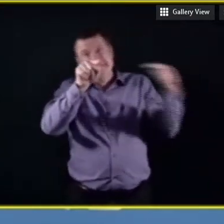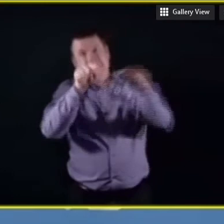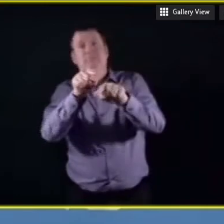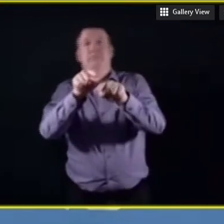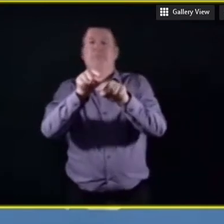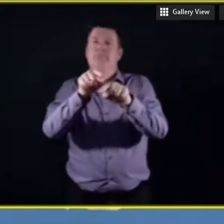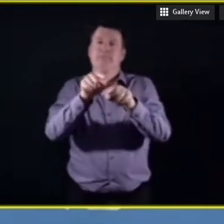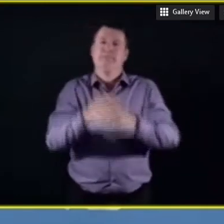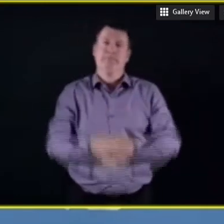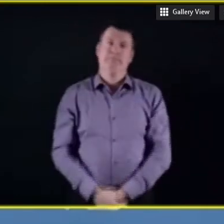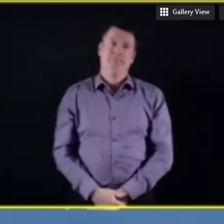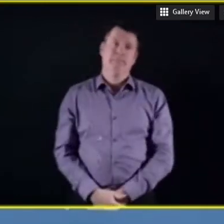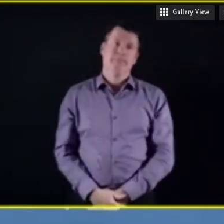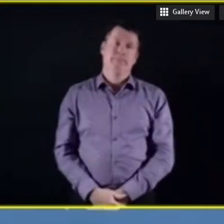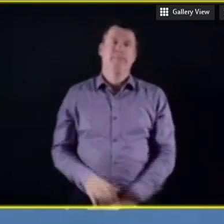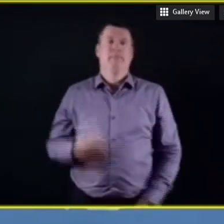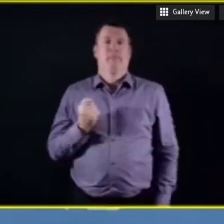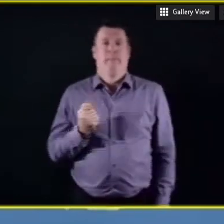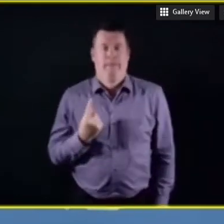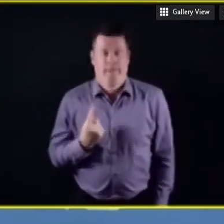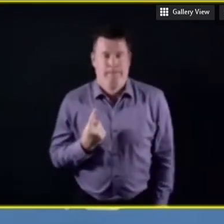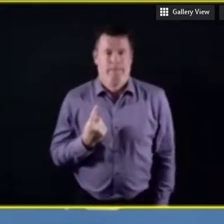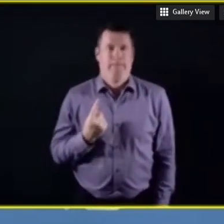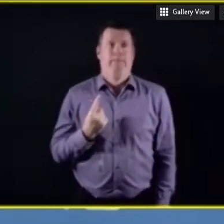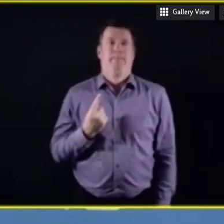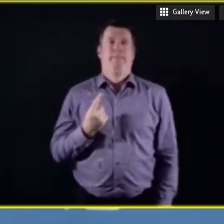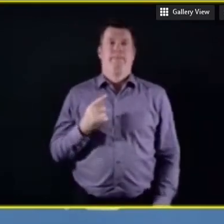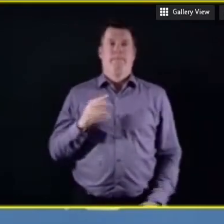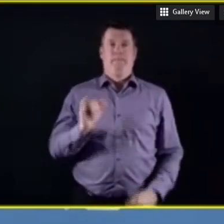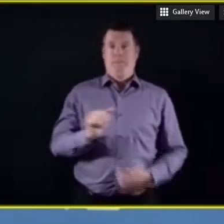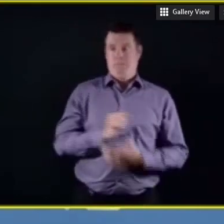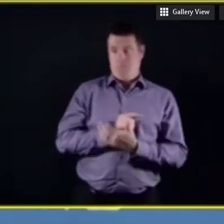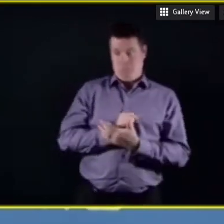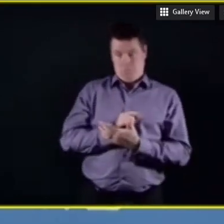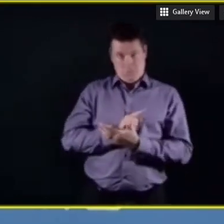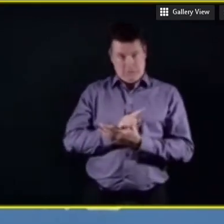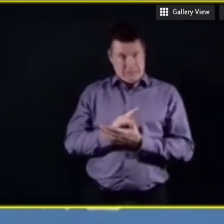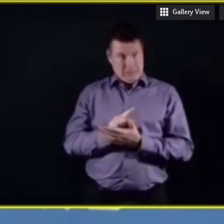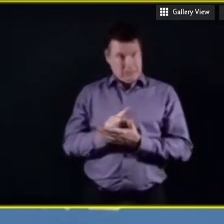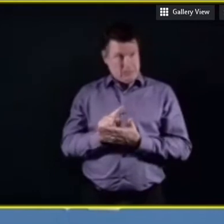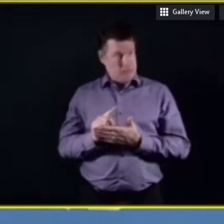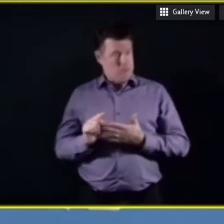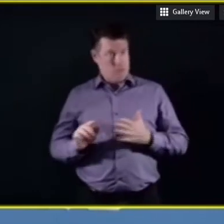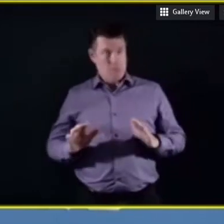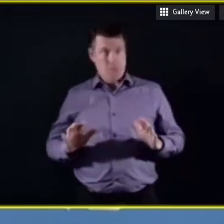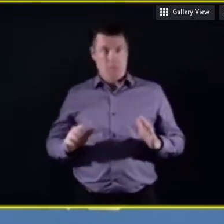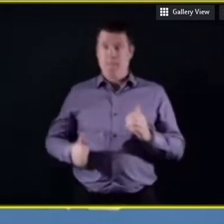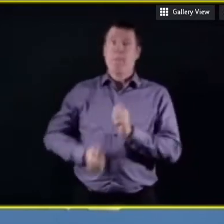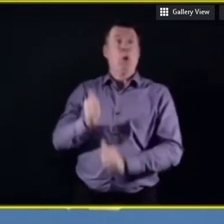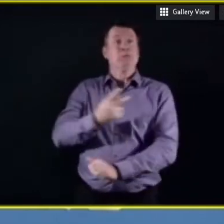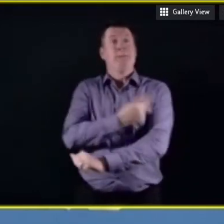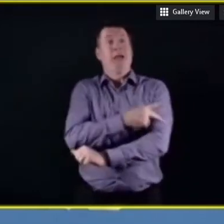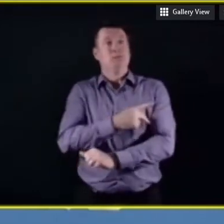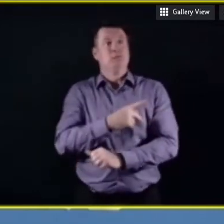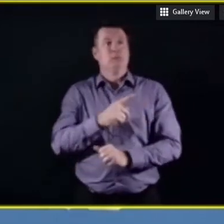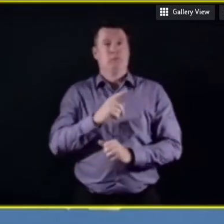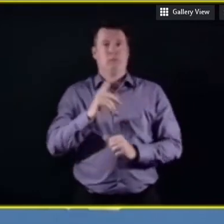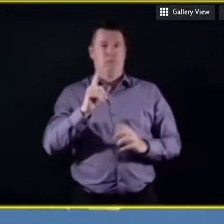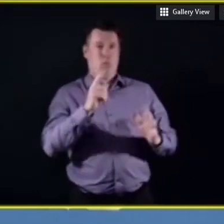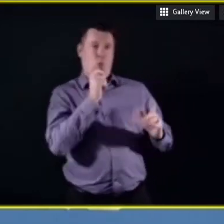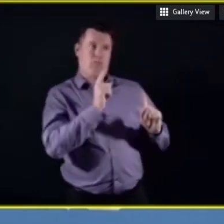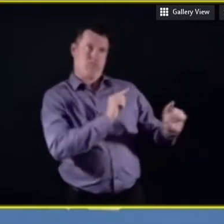are just seeing this week probably a handful of our patients face-to-face. The majority of our visits are video. We do some